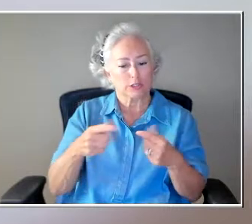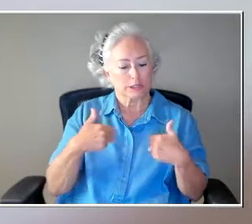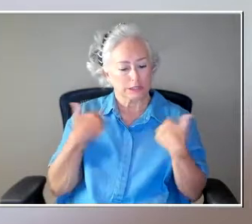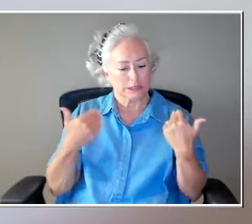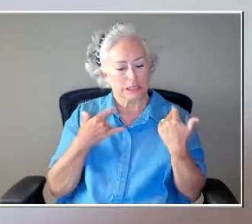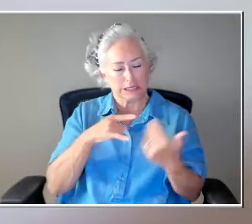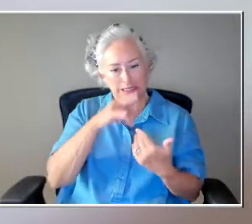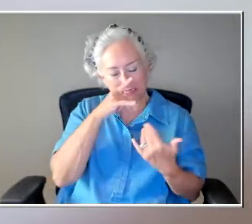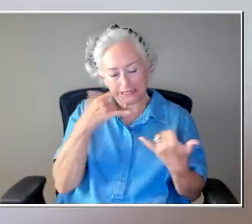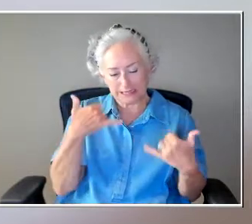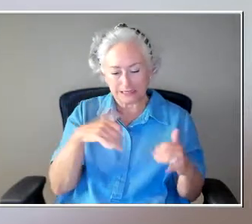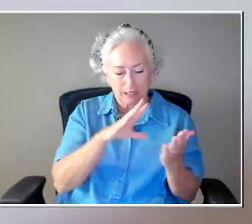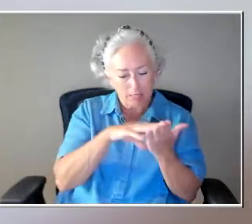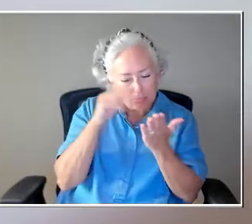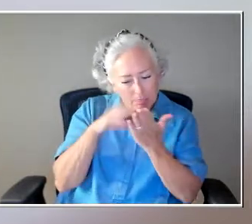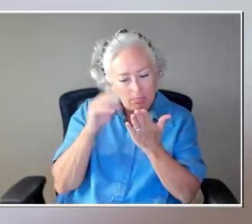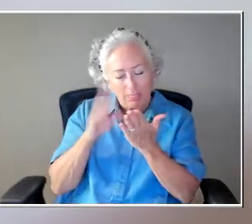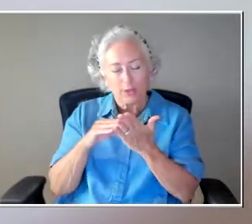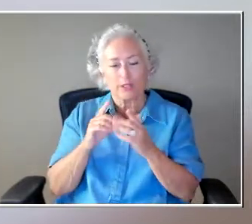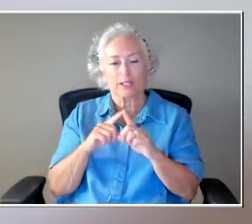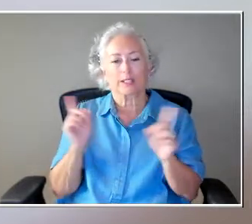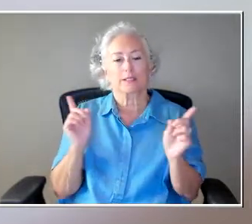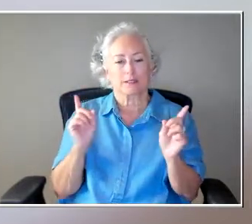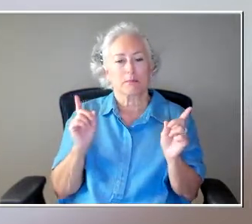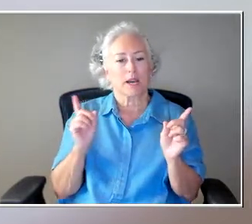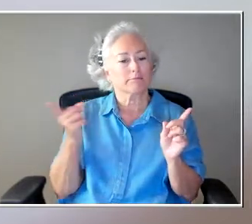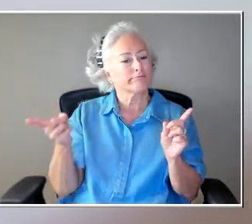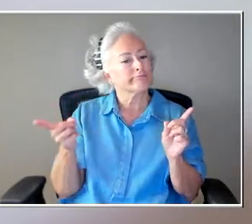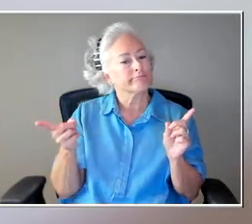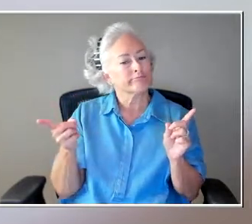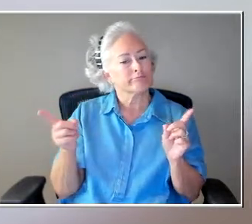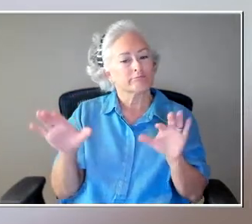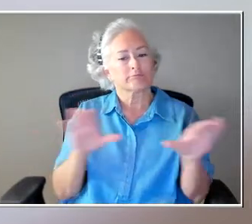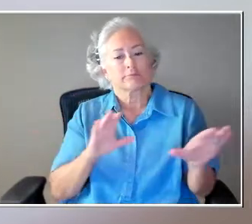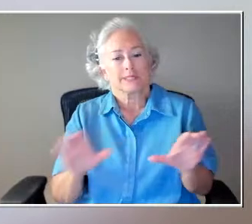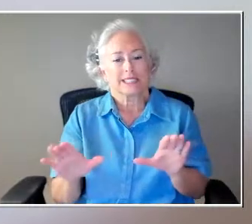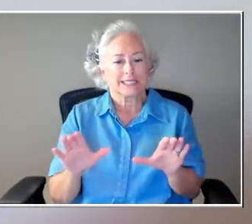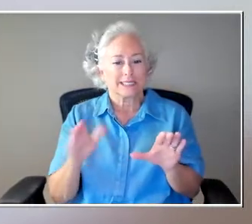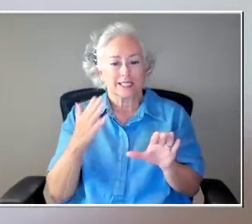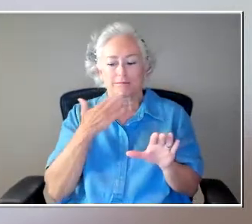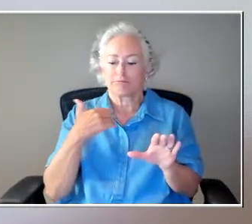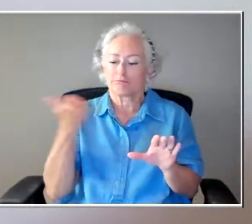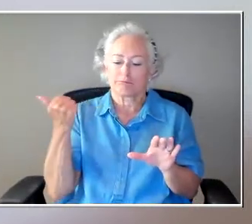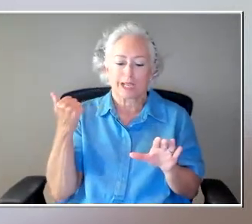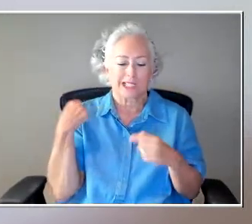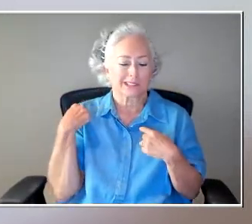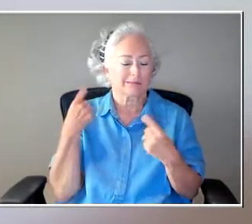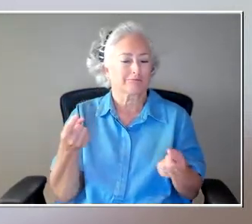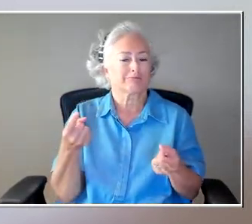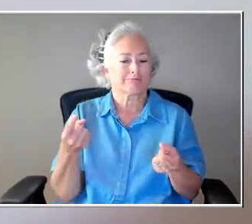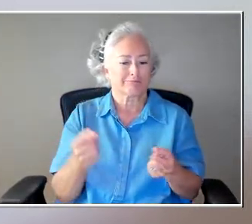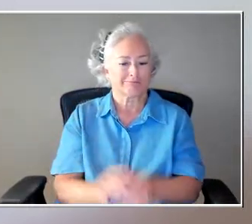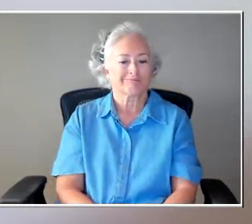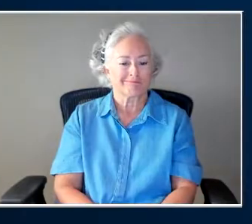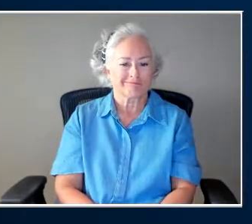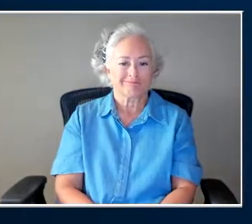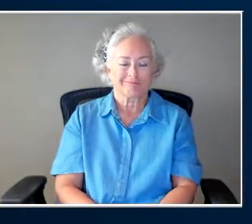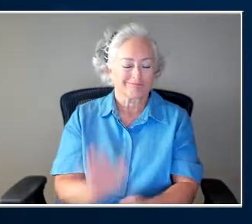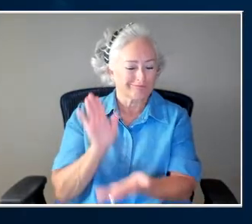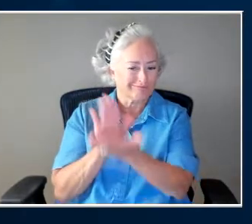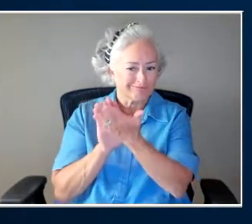still kind of learning some of that stuff, but he did best I've seen, so it was kudos to